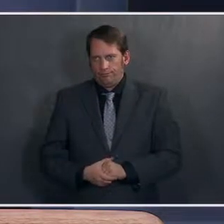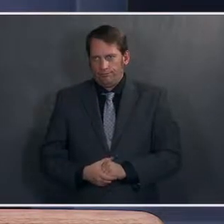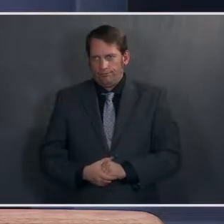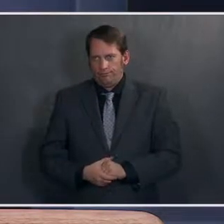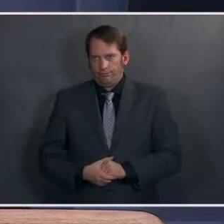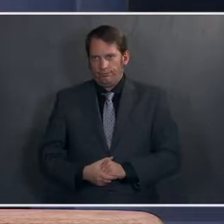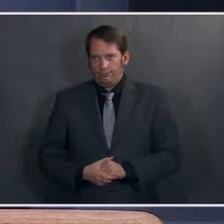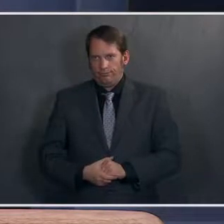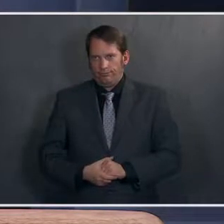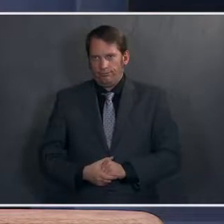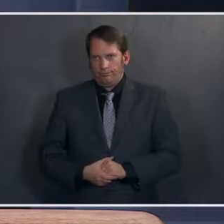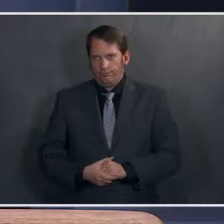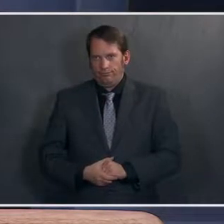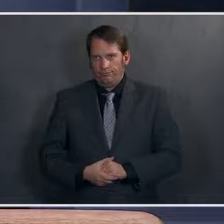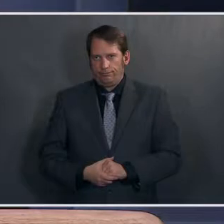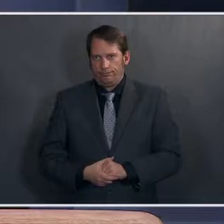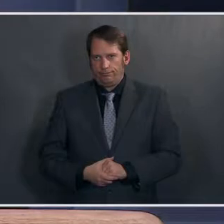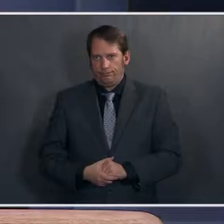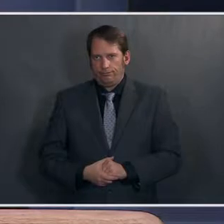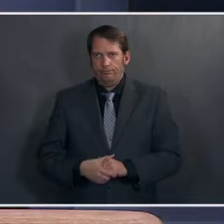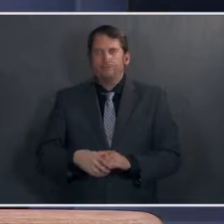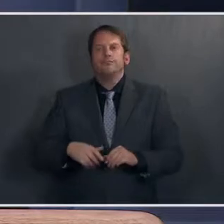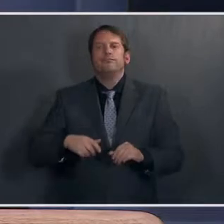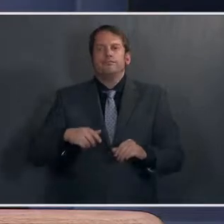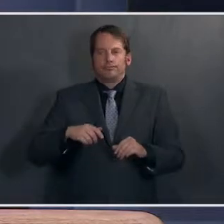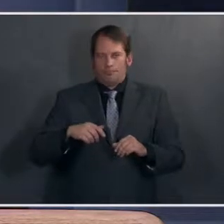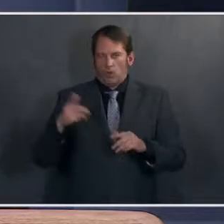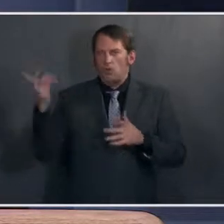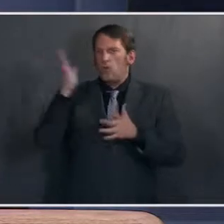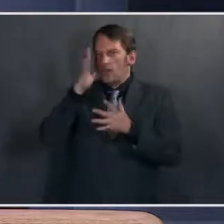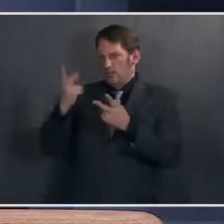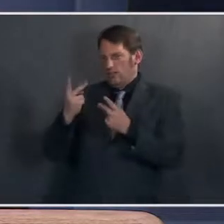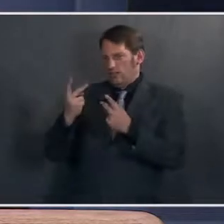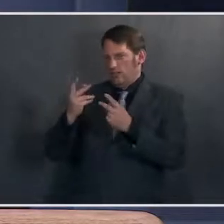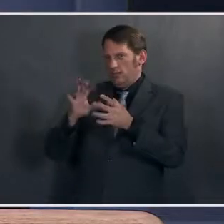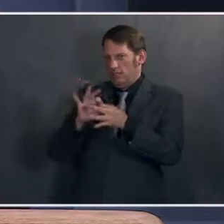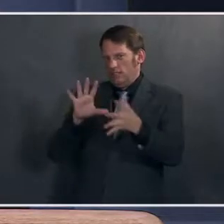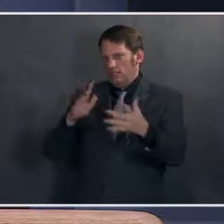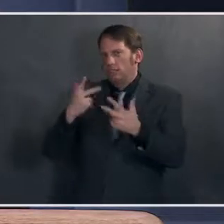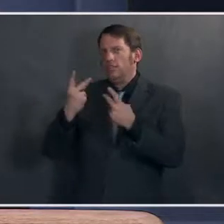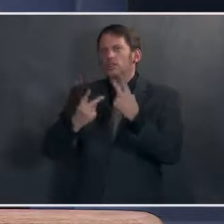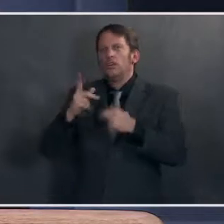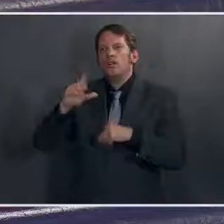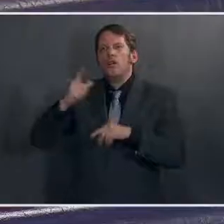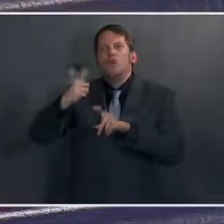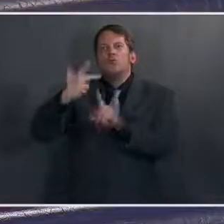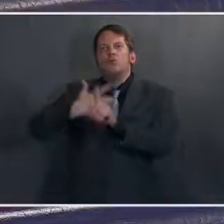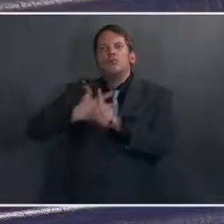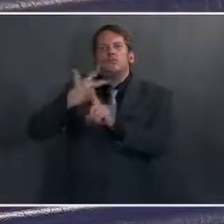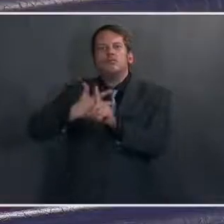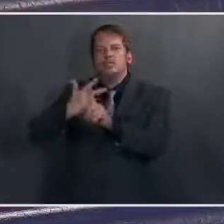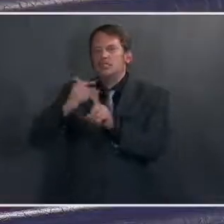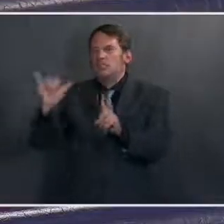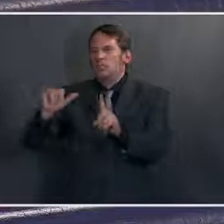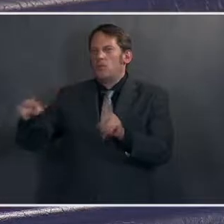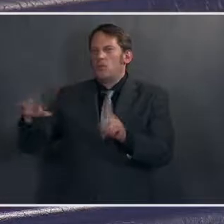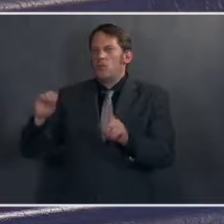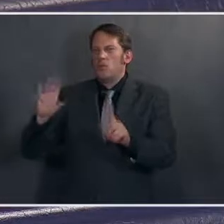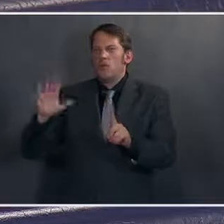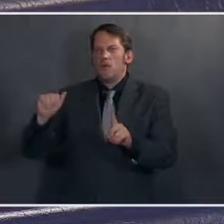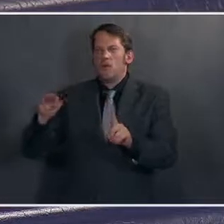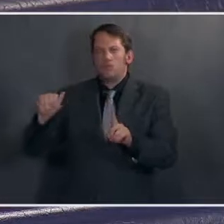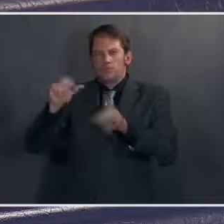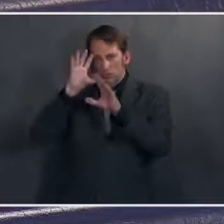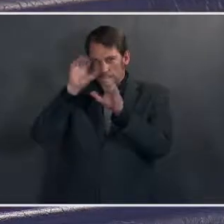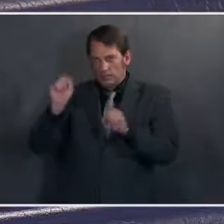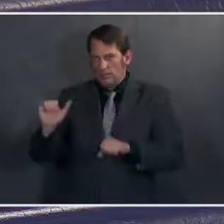we do plan to do that on a quarterly basis, just as the Obama-Biden administration did as well. And then one other thing also on unions, Mitch McConnell